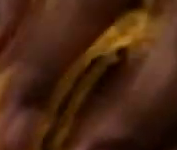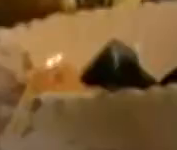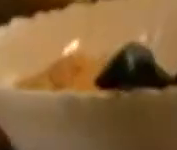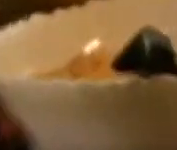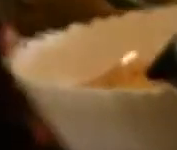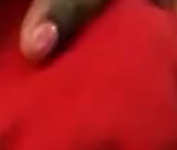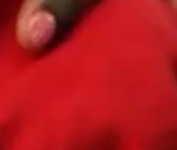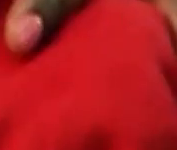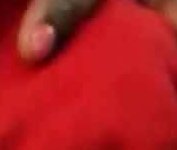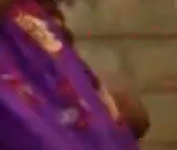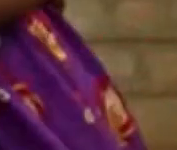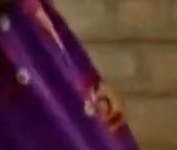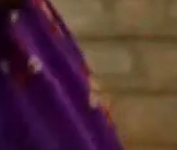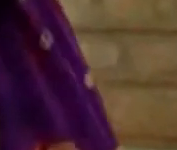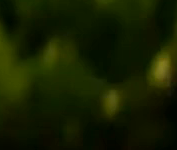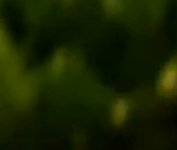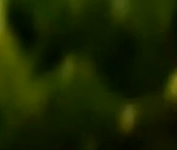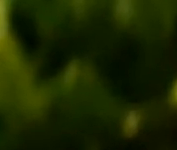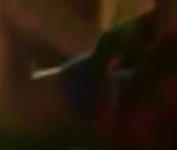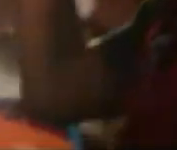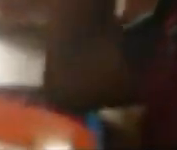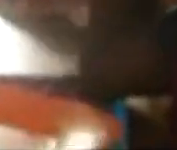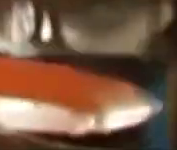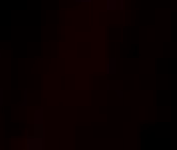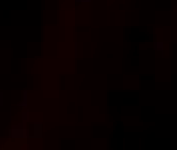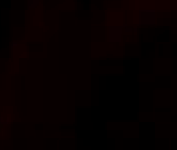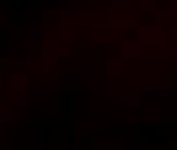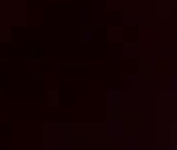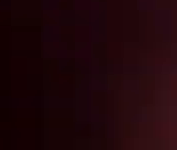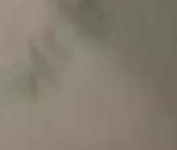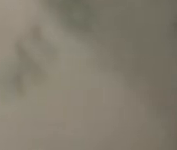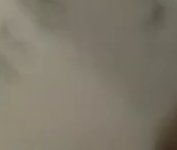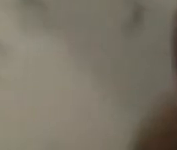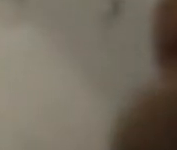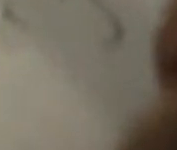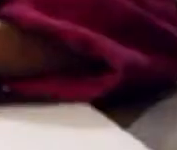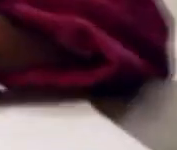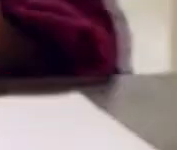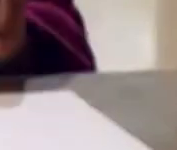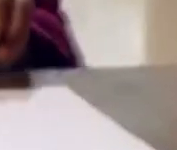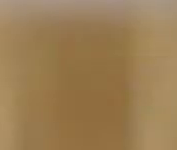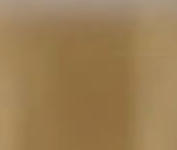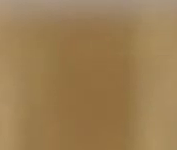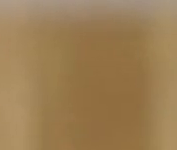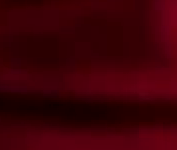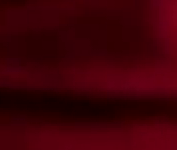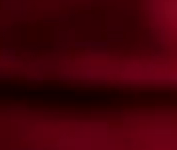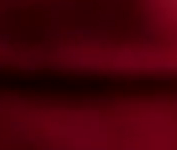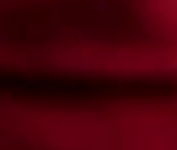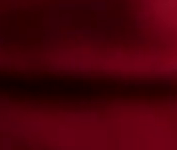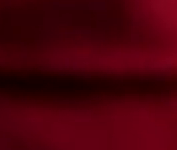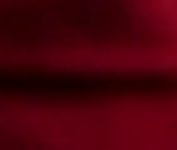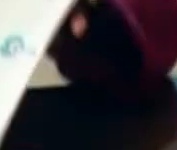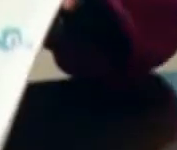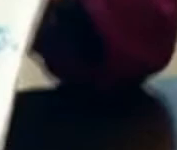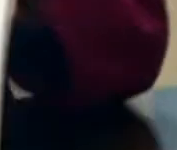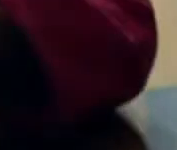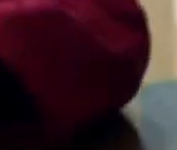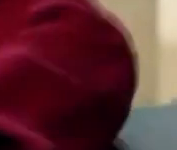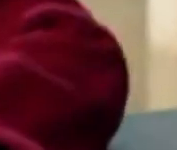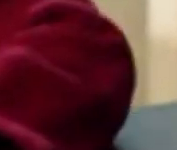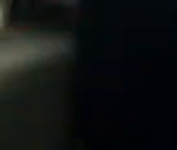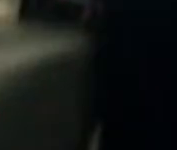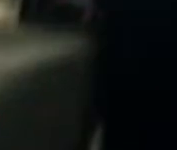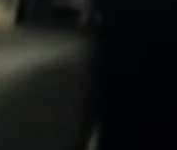the cheek, 12 road trips to see grandma, 42 jokes from daddy, 49 laughs from mommy.